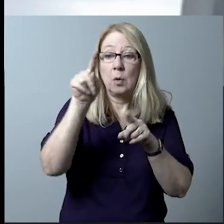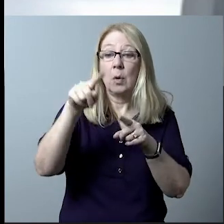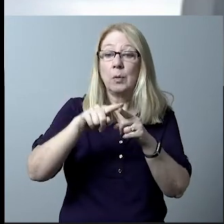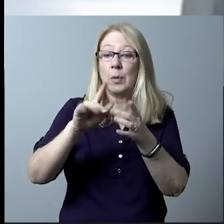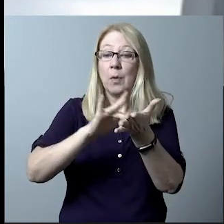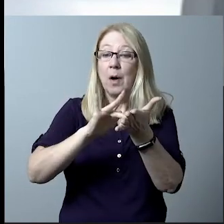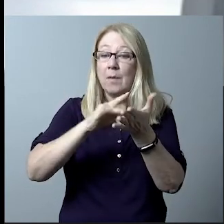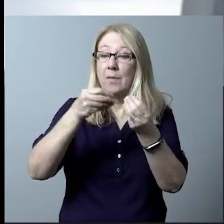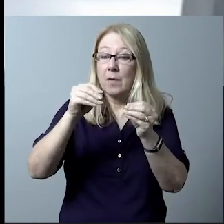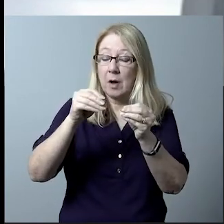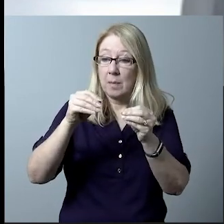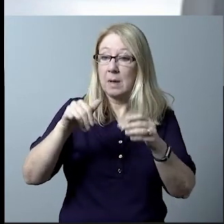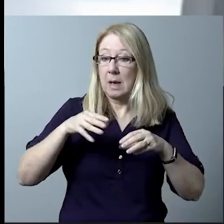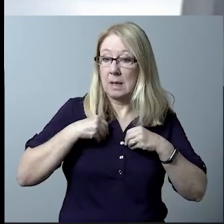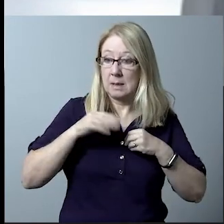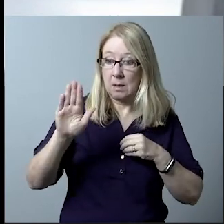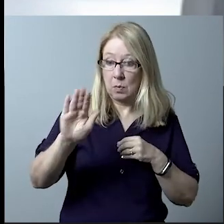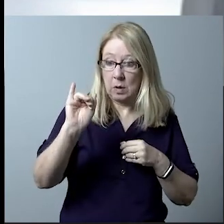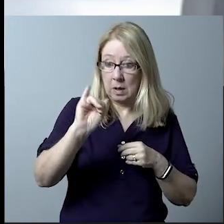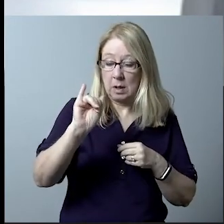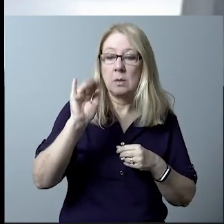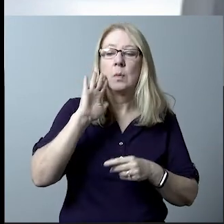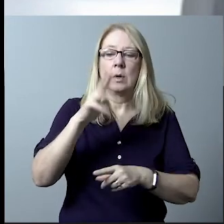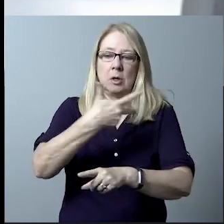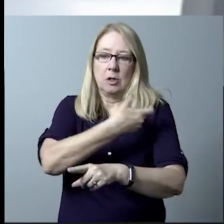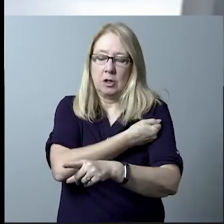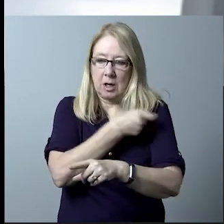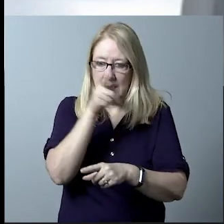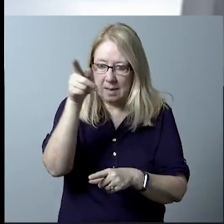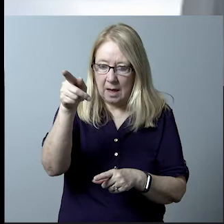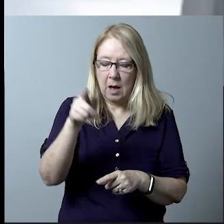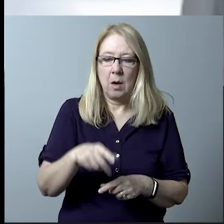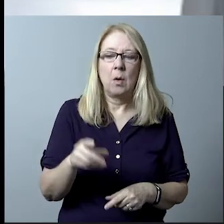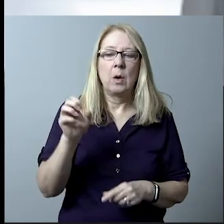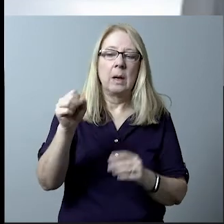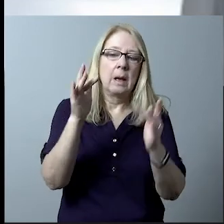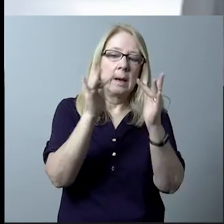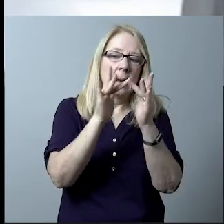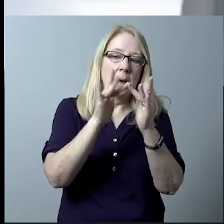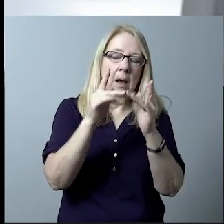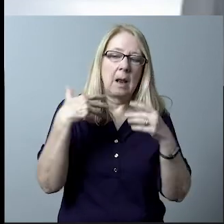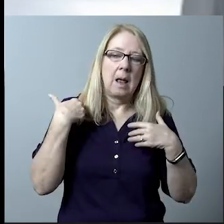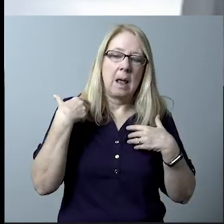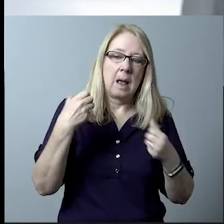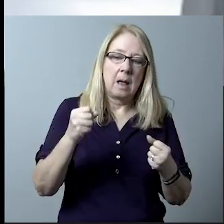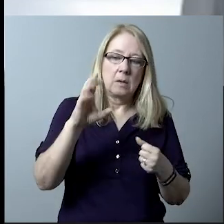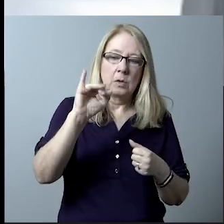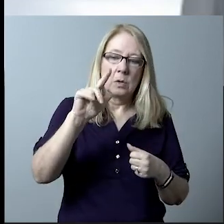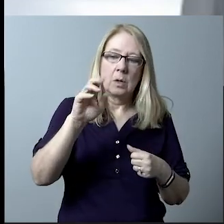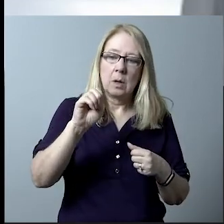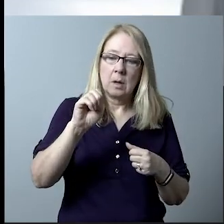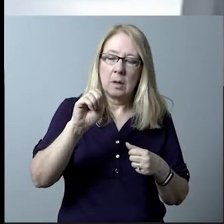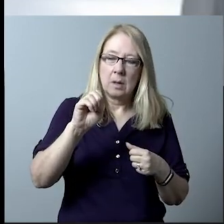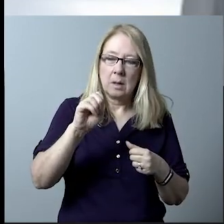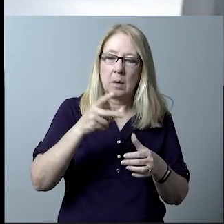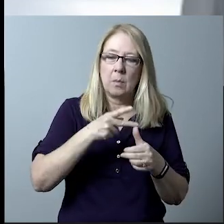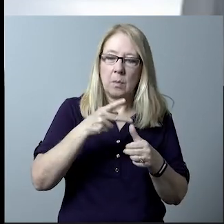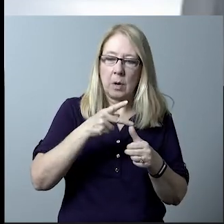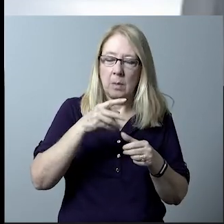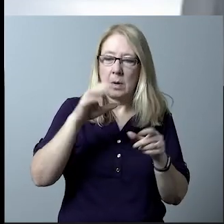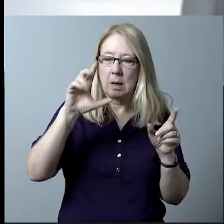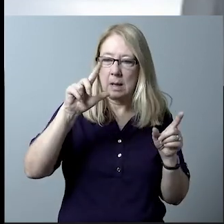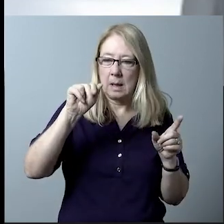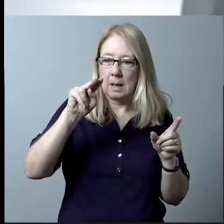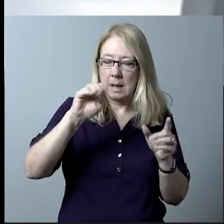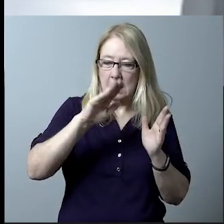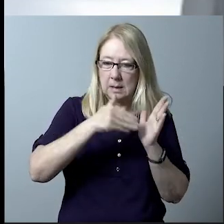insurance, if you go to the pharmacy that accepts your insurance, they will do your vaccinations there. You can contact the Health Circle Primary